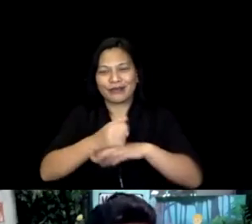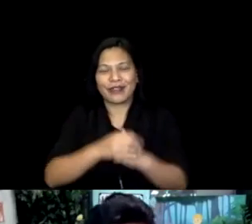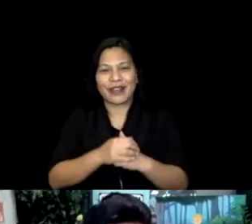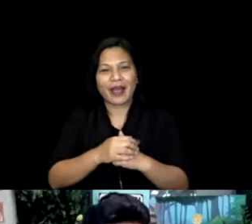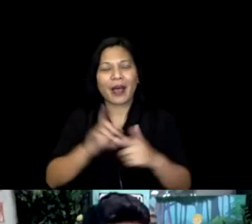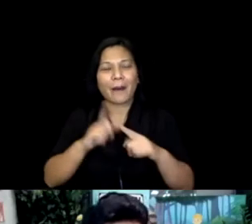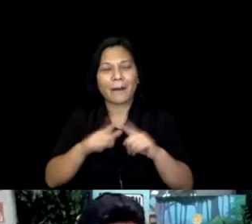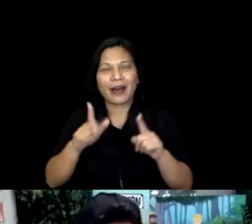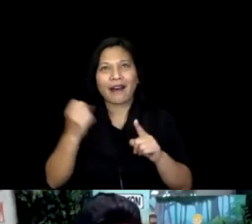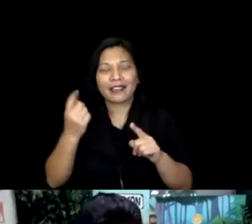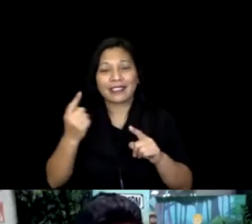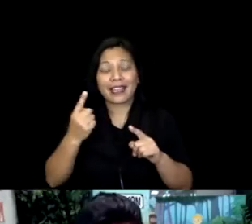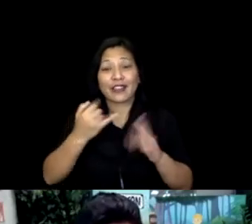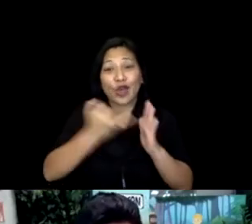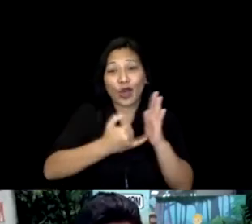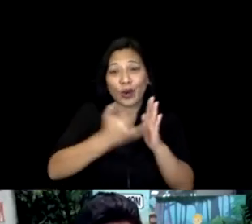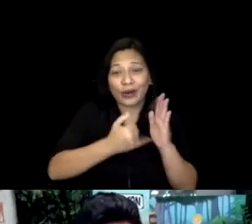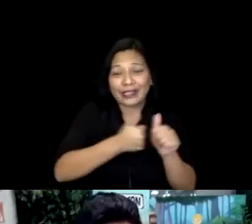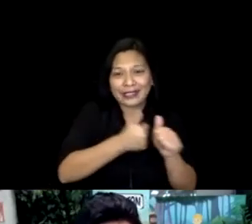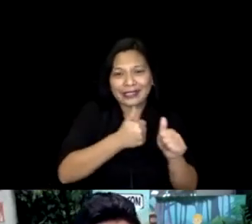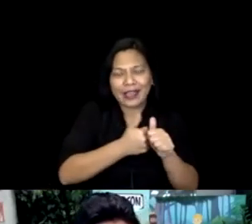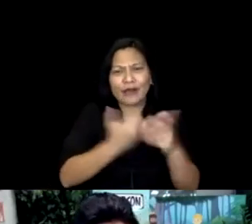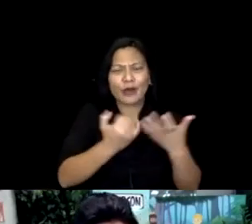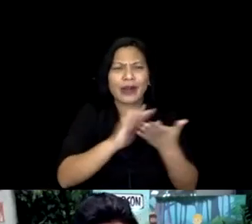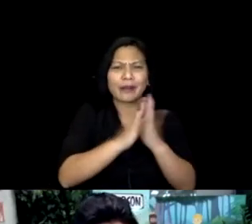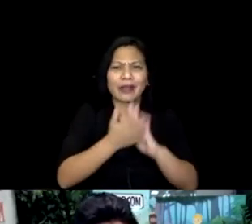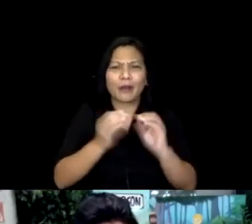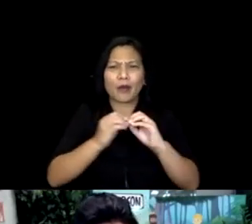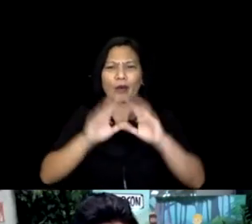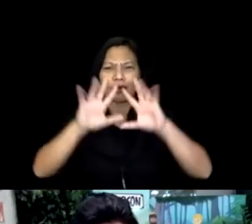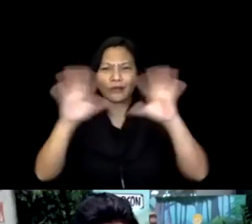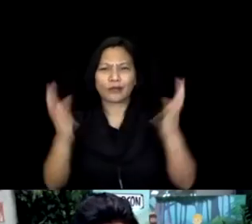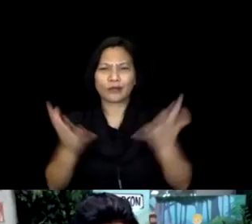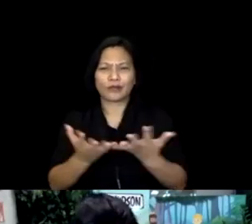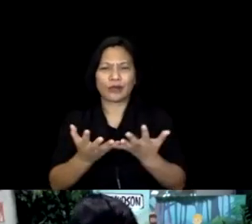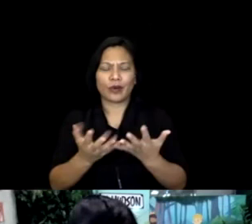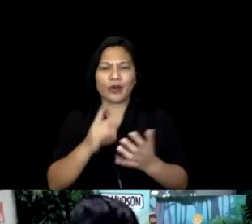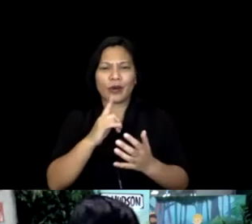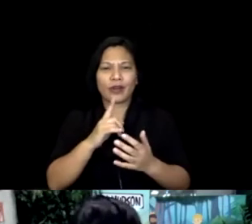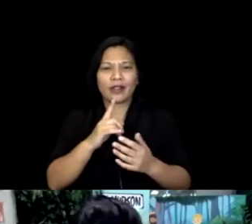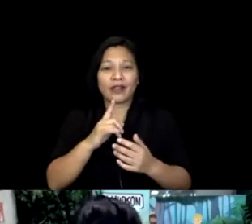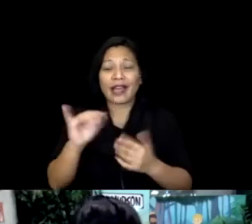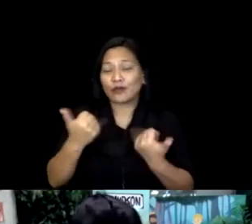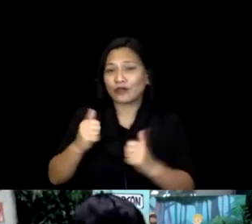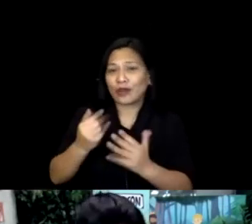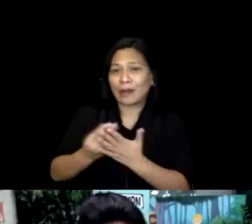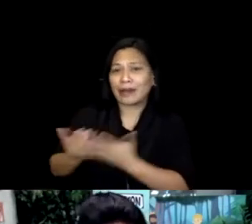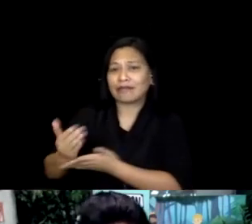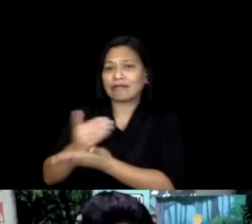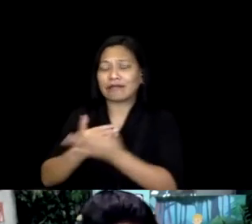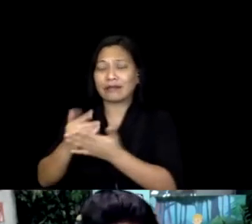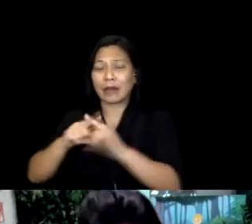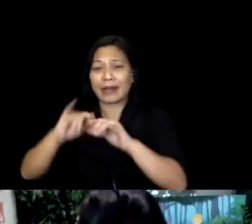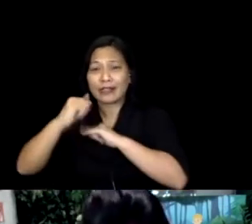very universal because we were taking the project out internationally and we're trying to raise money for it at an international level. So you'll notice